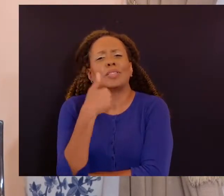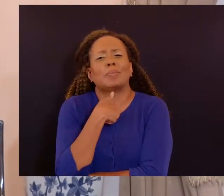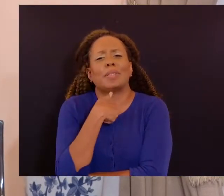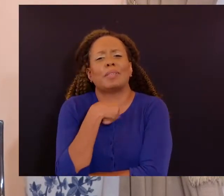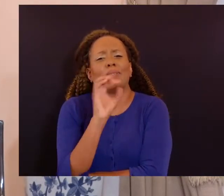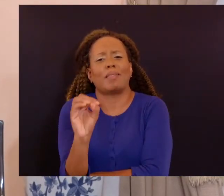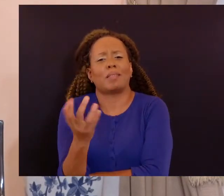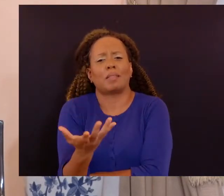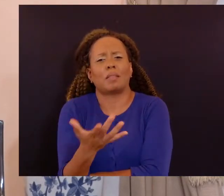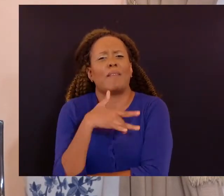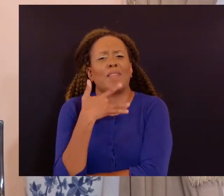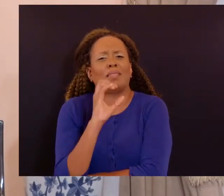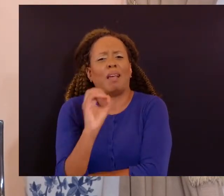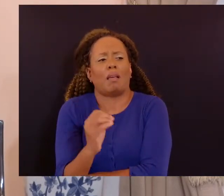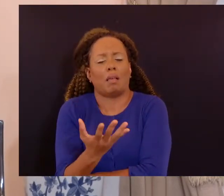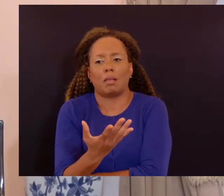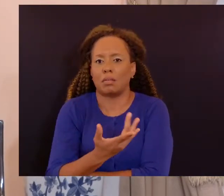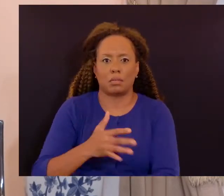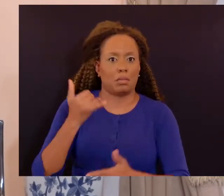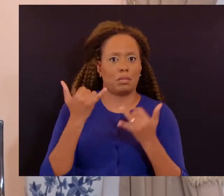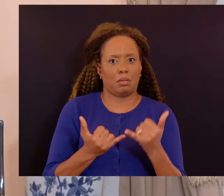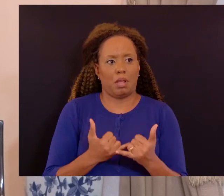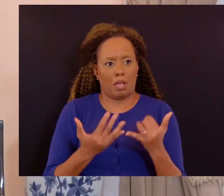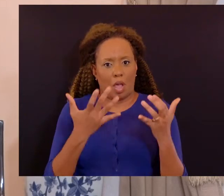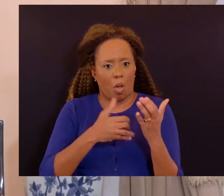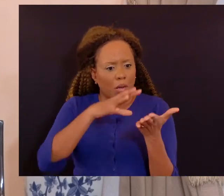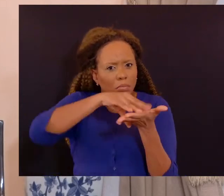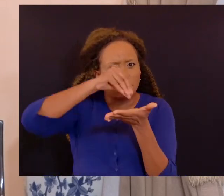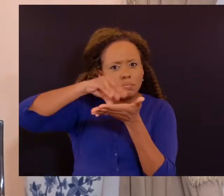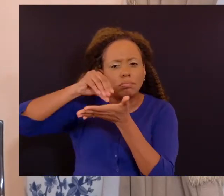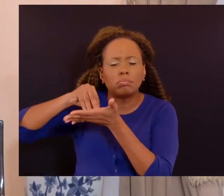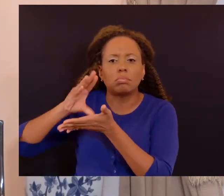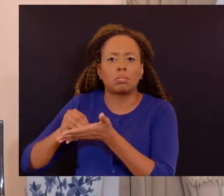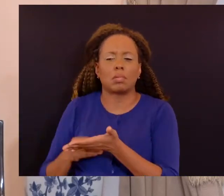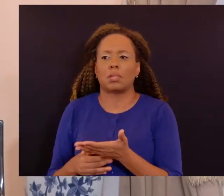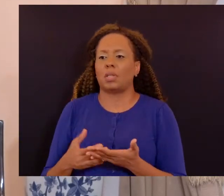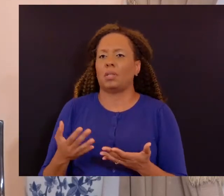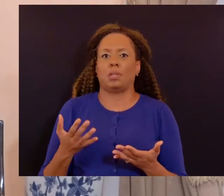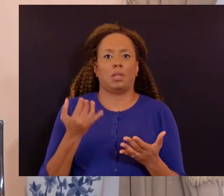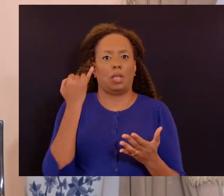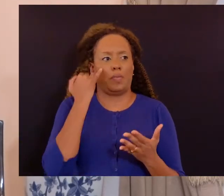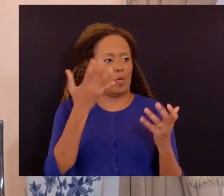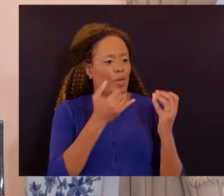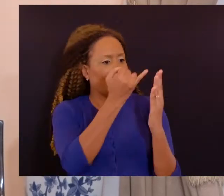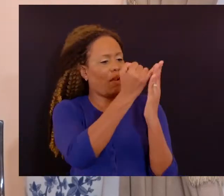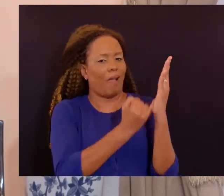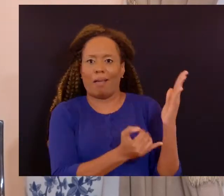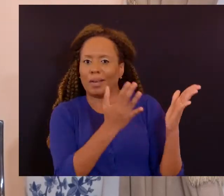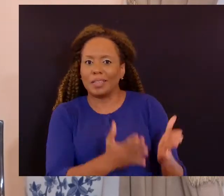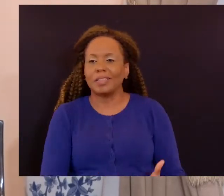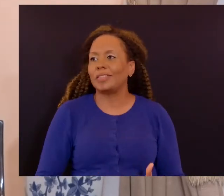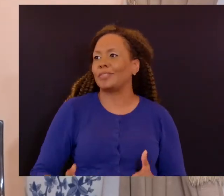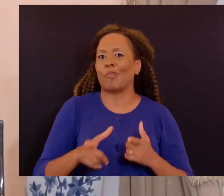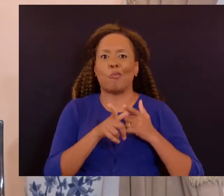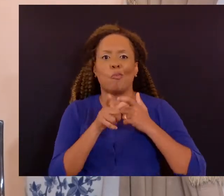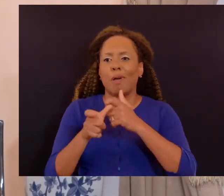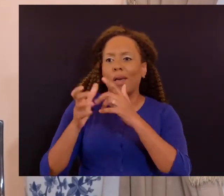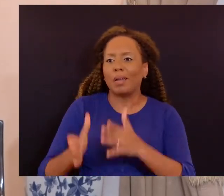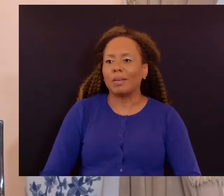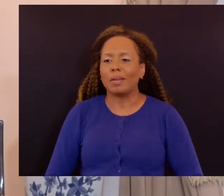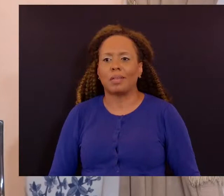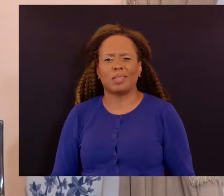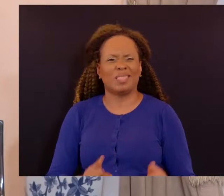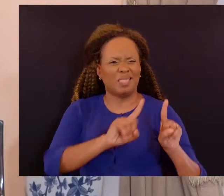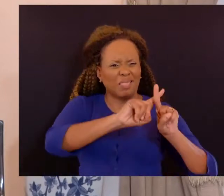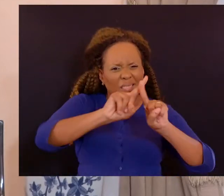and literacy, which is the foundation of everything that a child will do, whether it's an artist, whether it's a creative, whether it's an athlete, having that